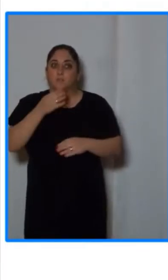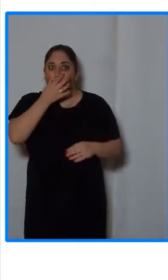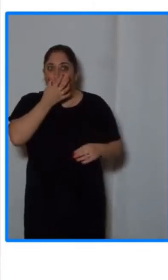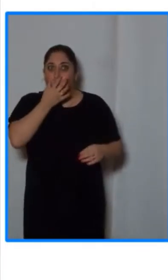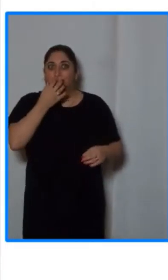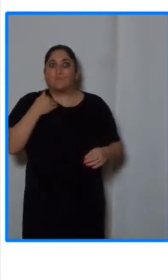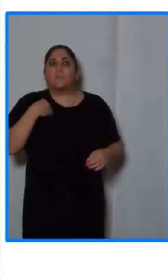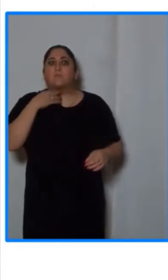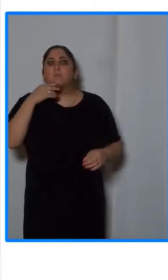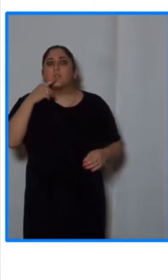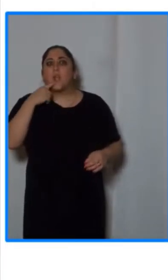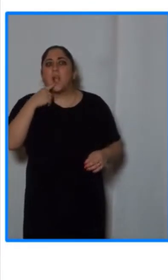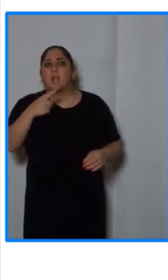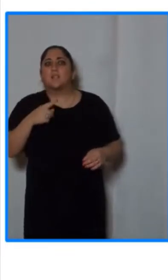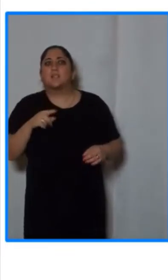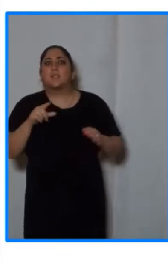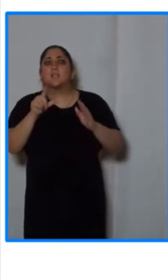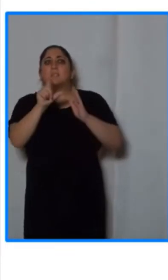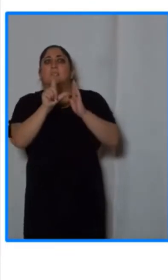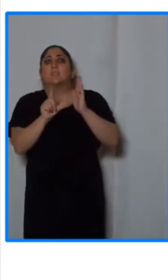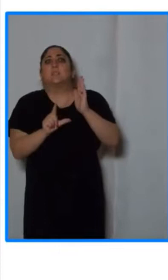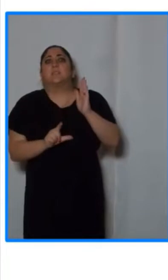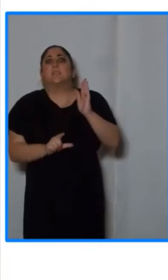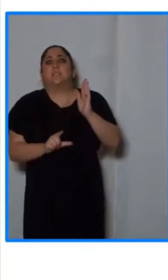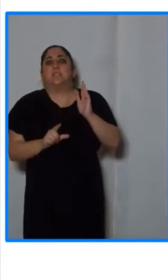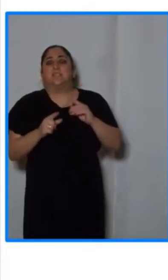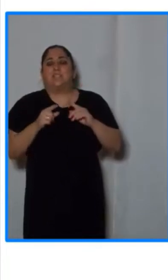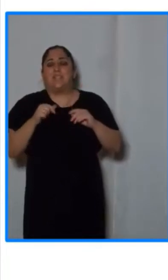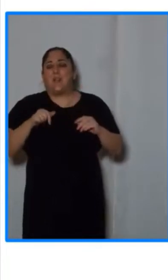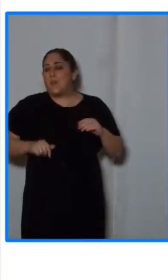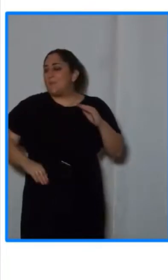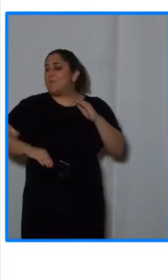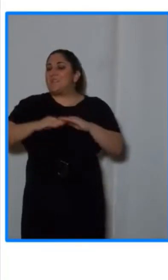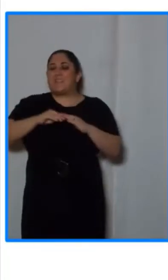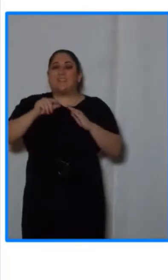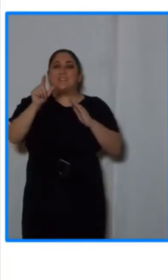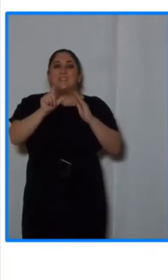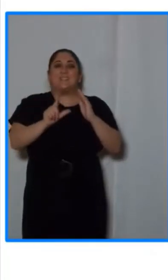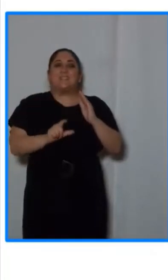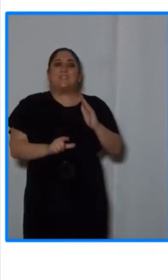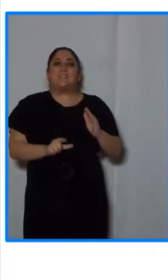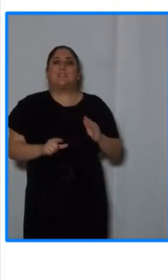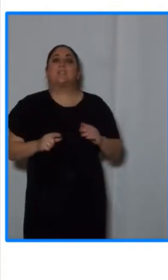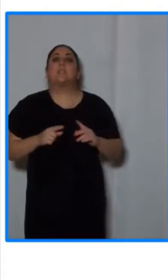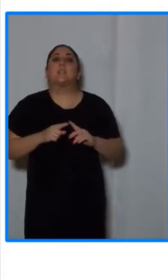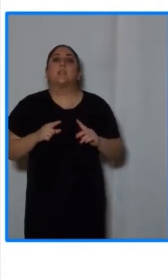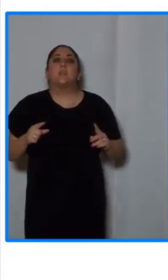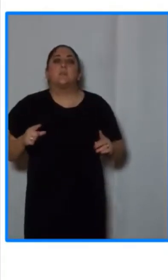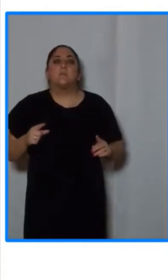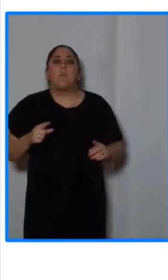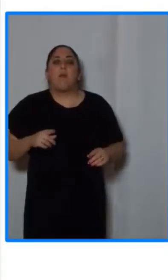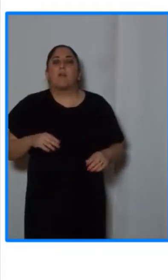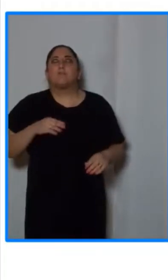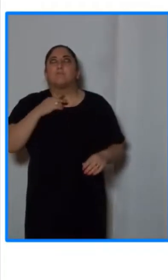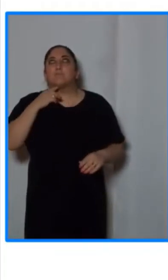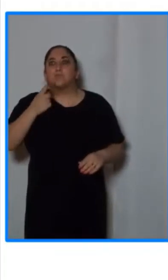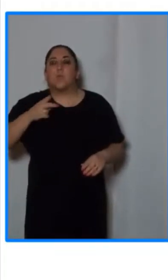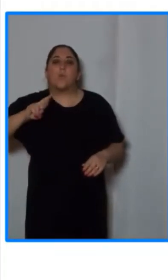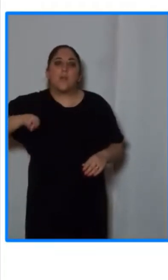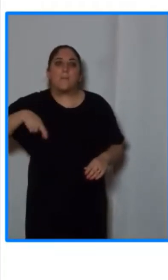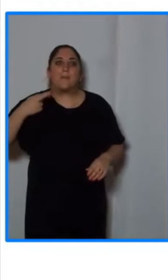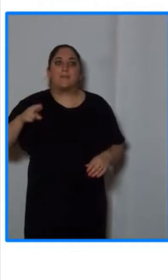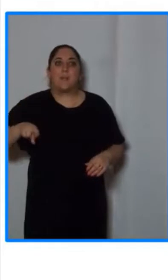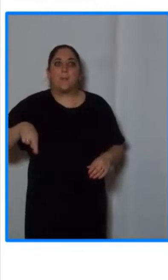about legislation today. You have heard enough about legislation. And I don't want to talk about it because it doesn't guarantee a nice